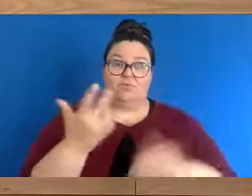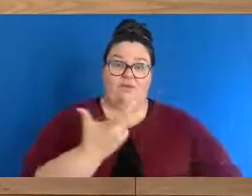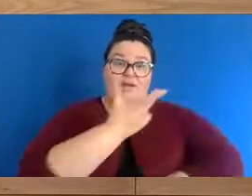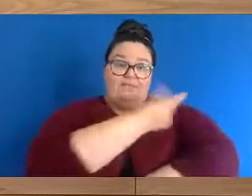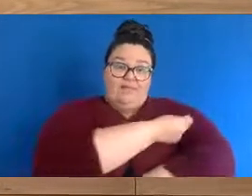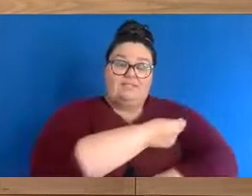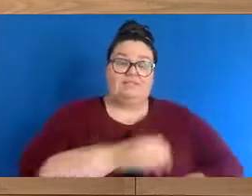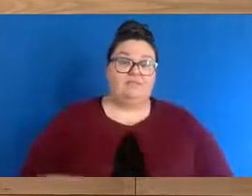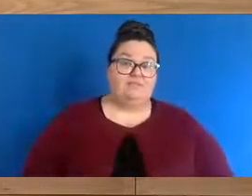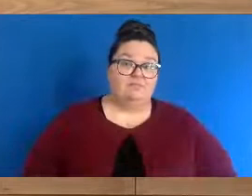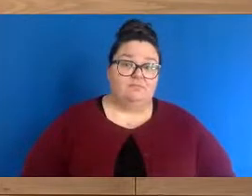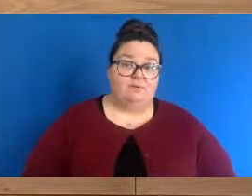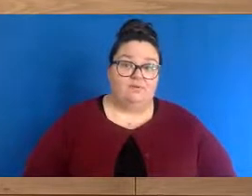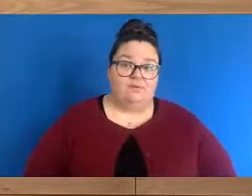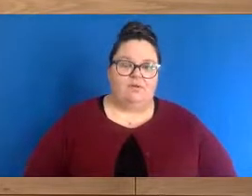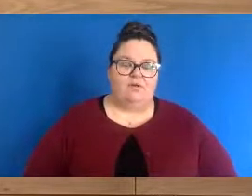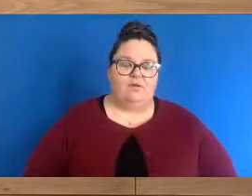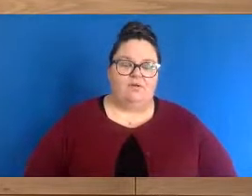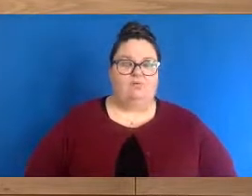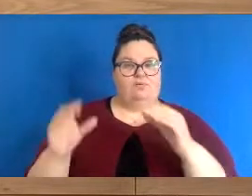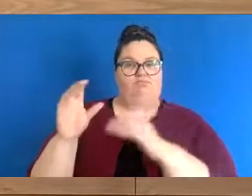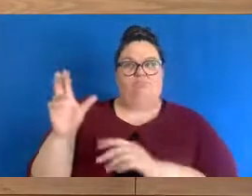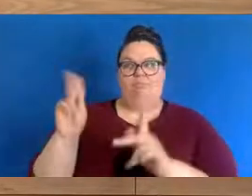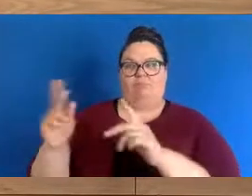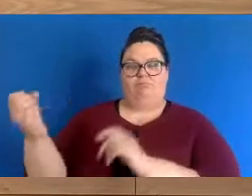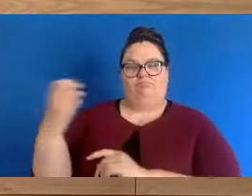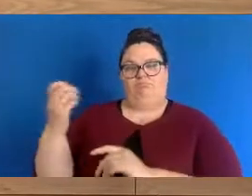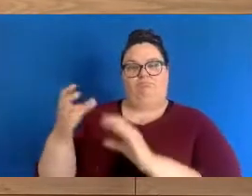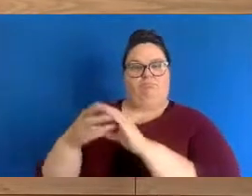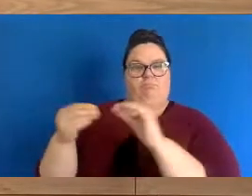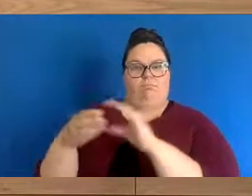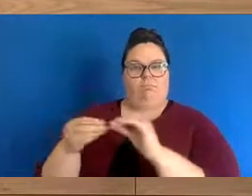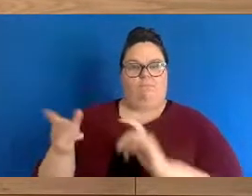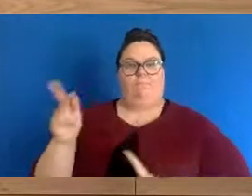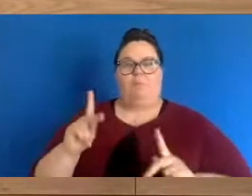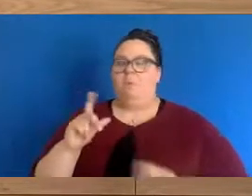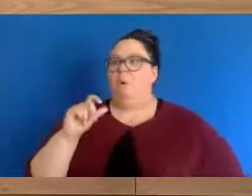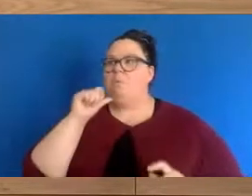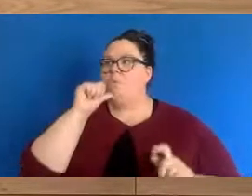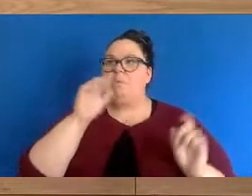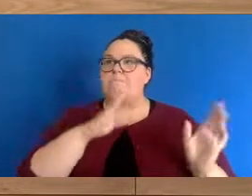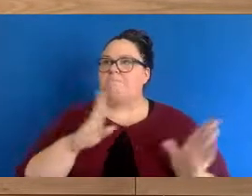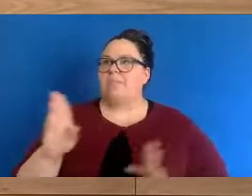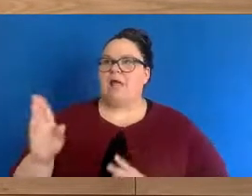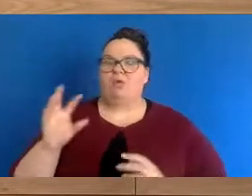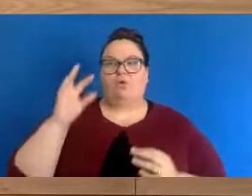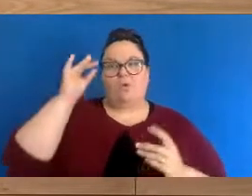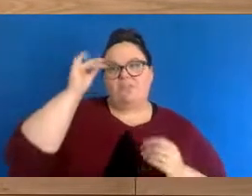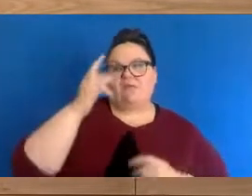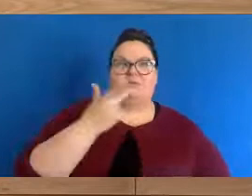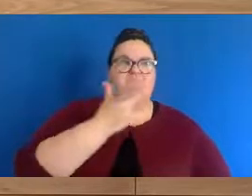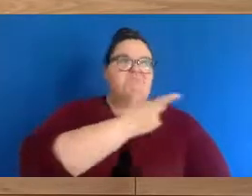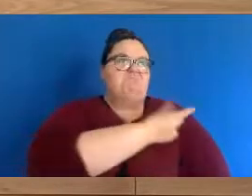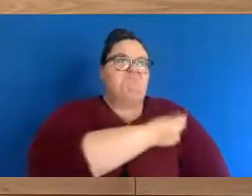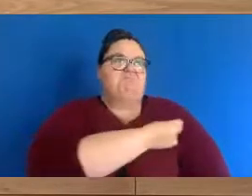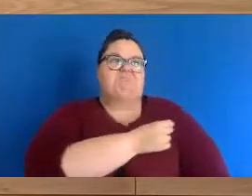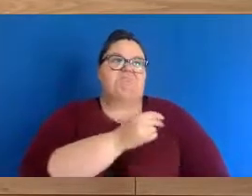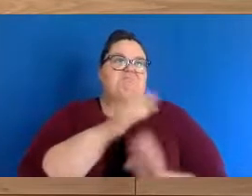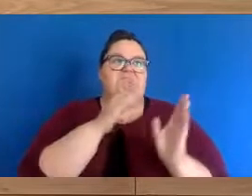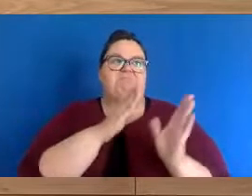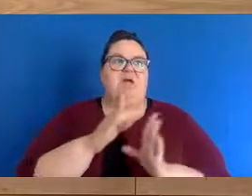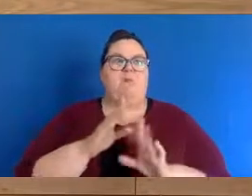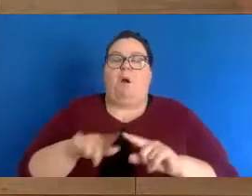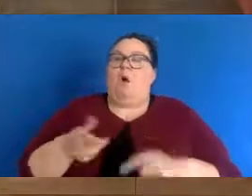of anecdotally that sometimes people, again, who weren't planning, thinking, it wasn't top of mind, but if they happen to